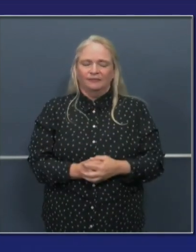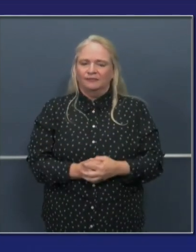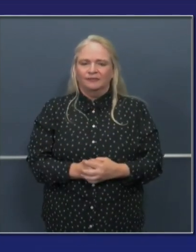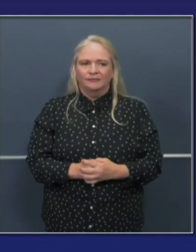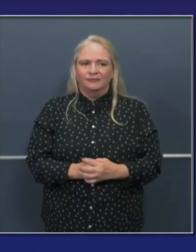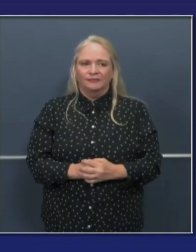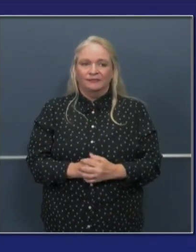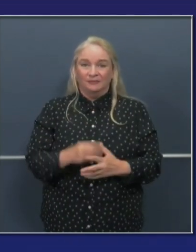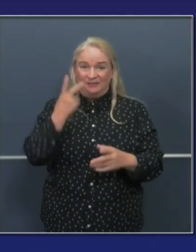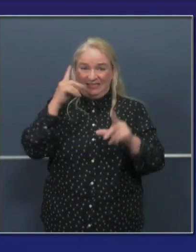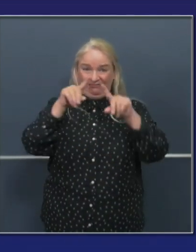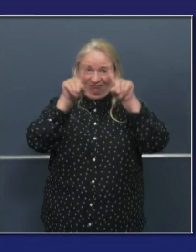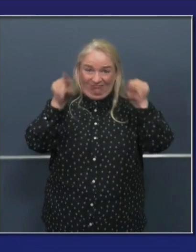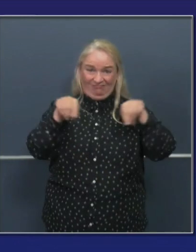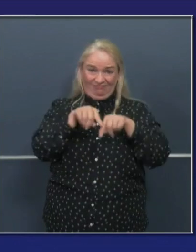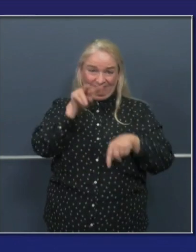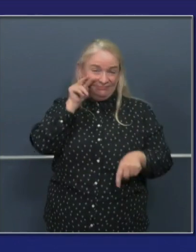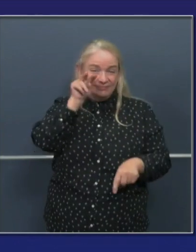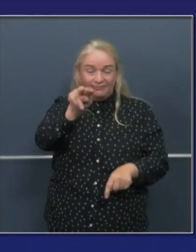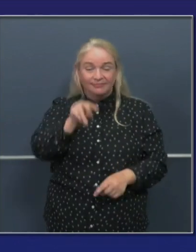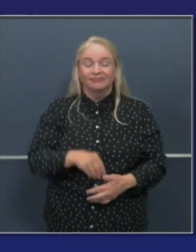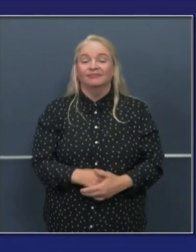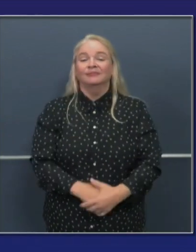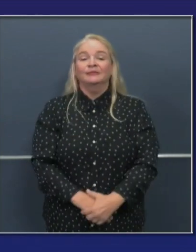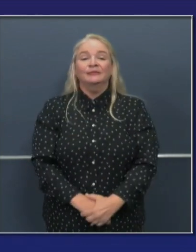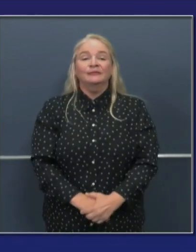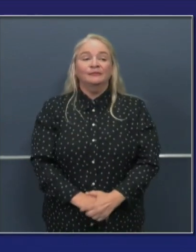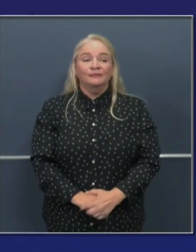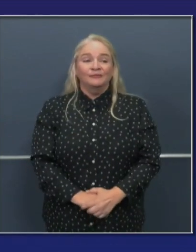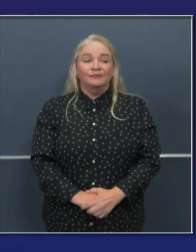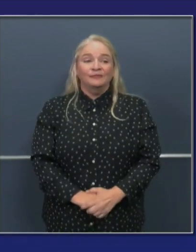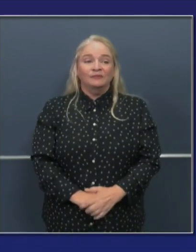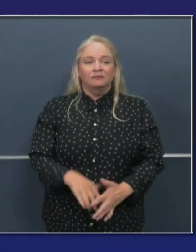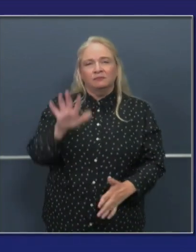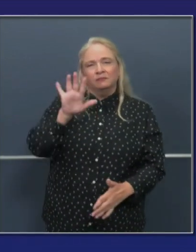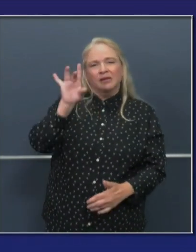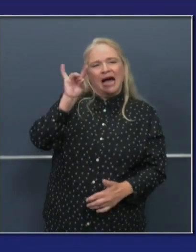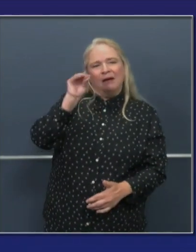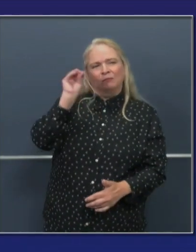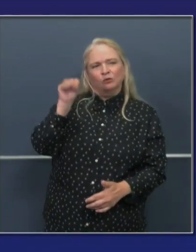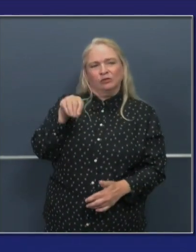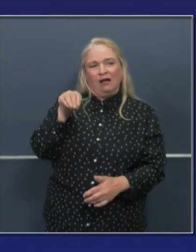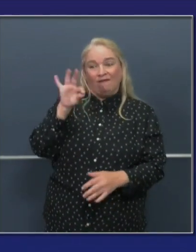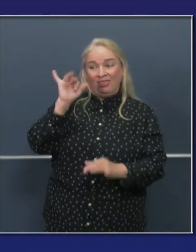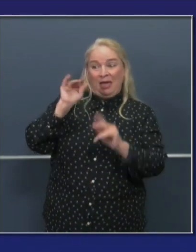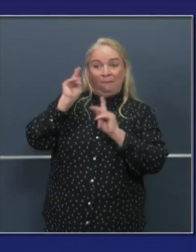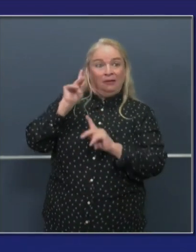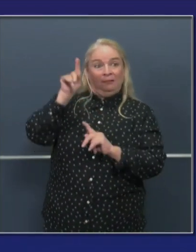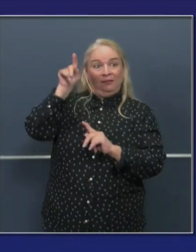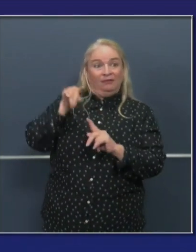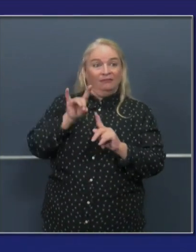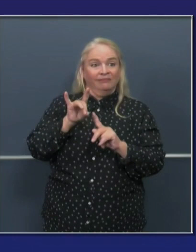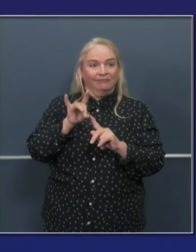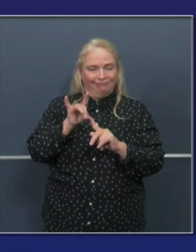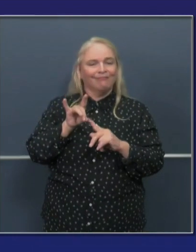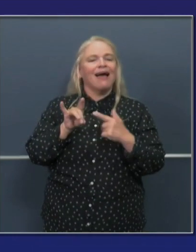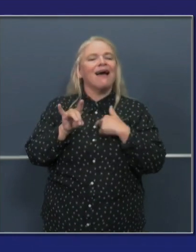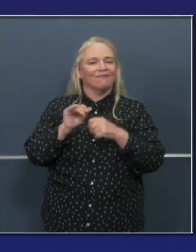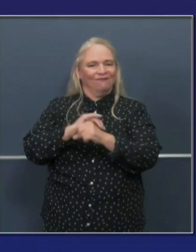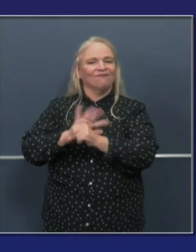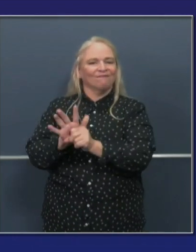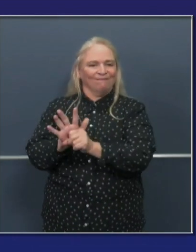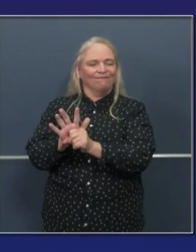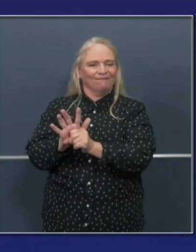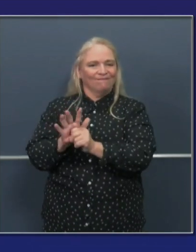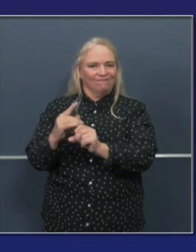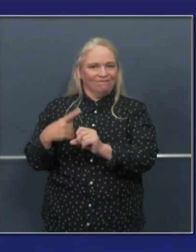become familiar with of our system, still around 8% COVID-19 identified positive patients in terms of total